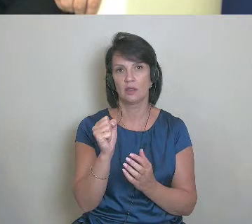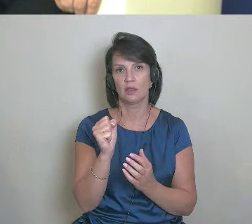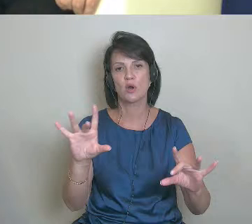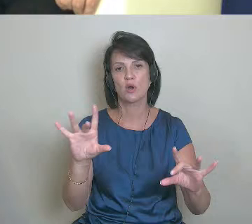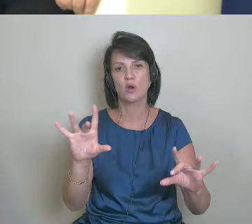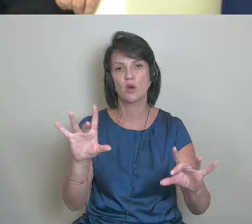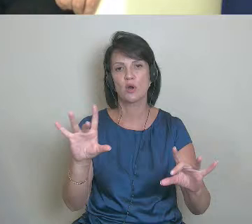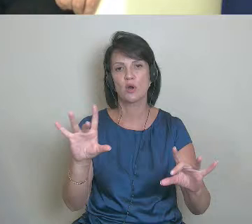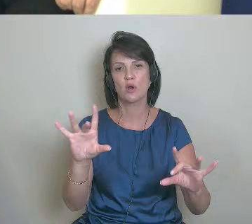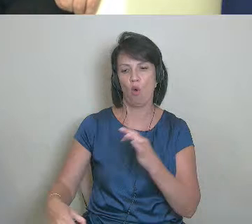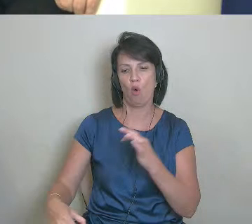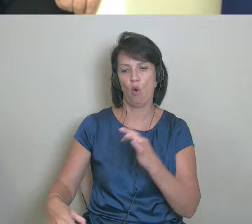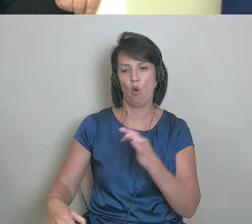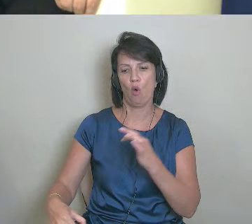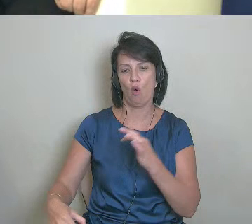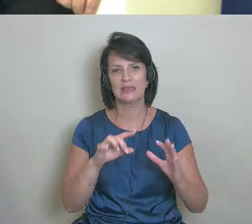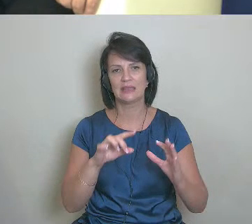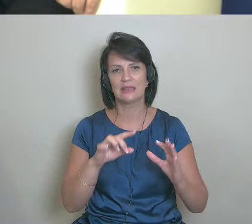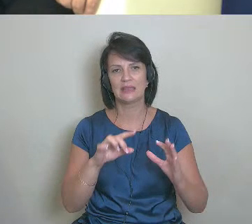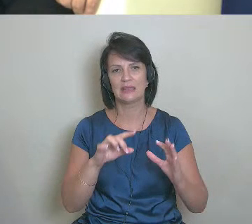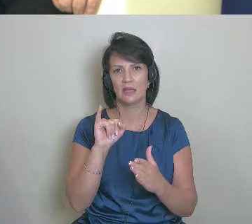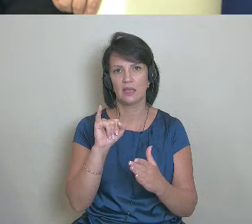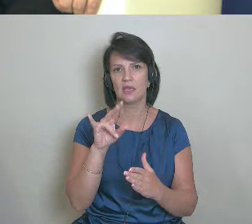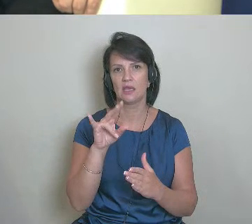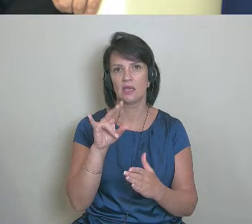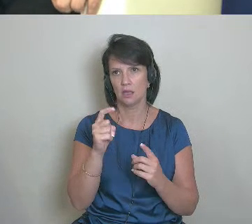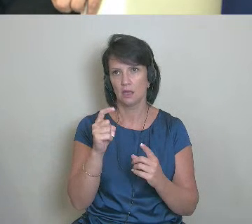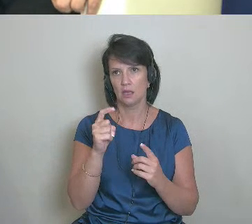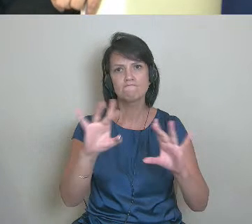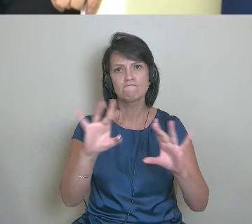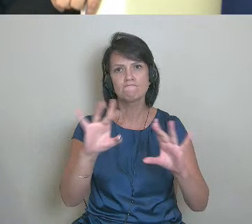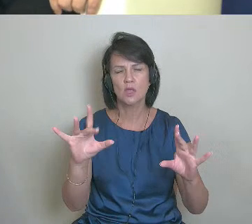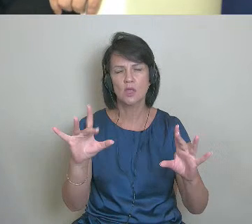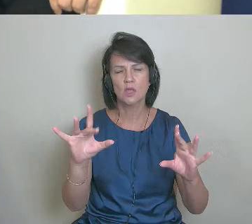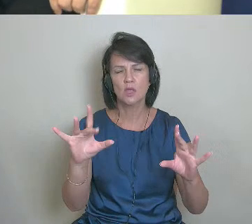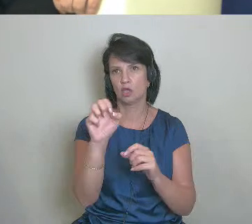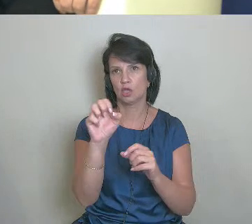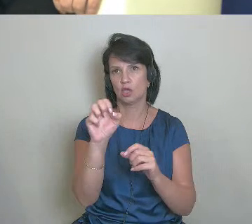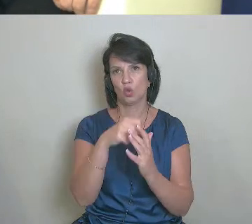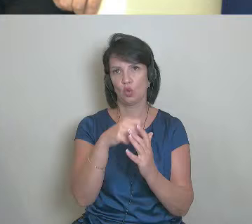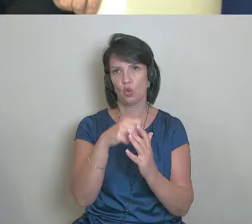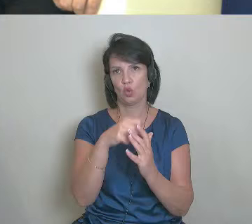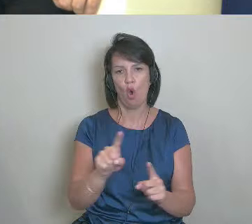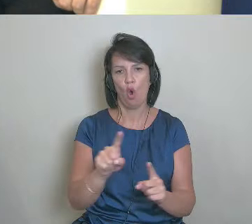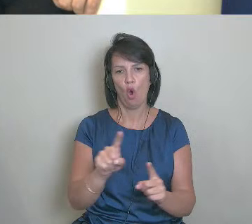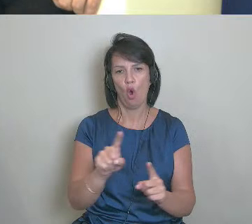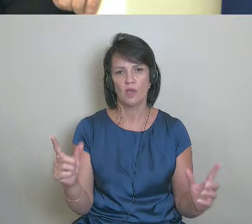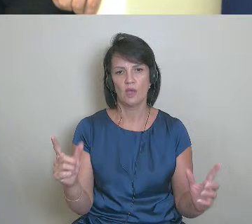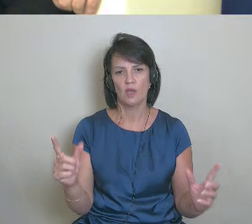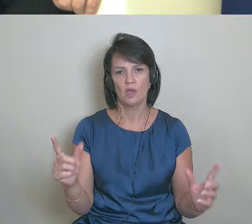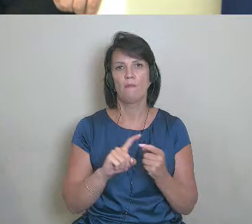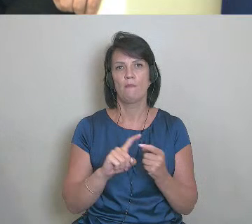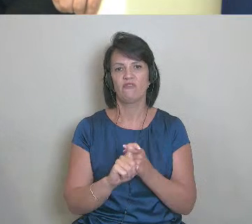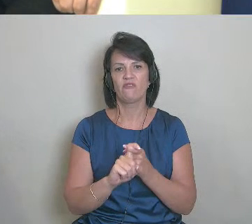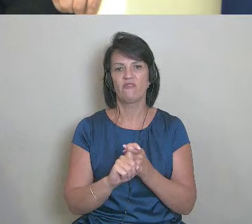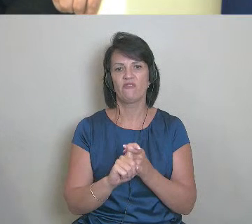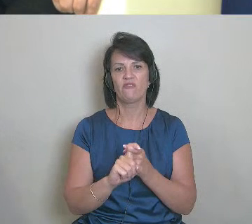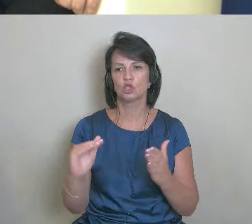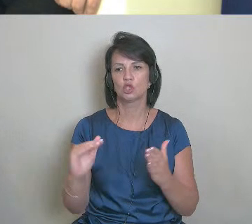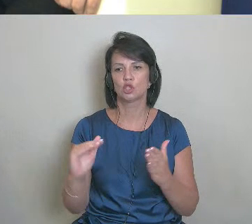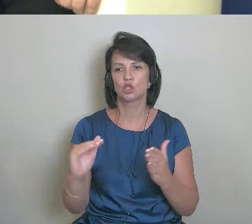at education, at discussing complex issues, making sure that people are aware of the